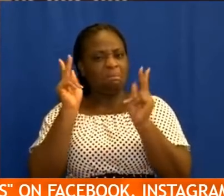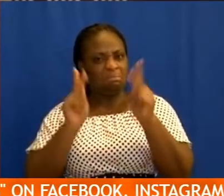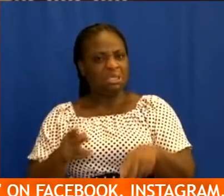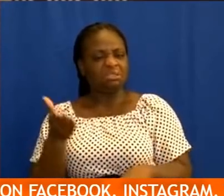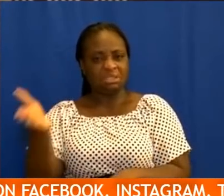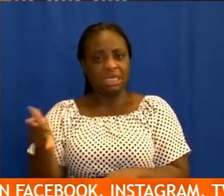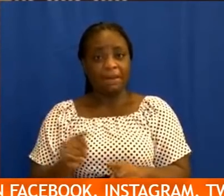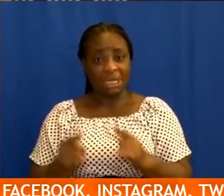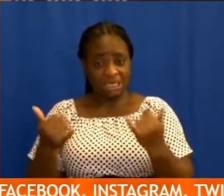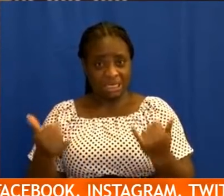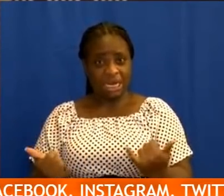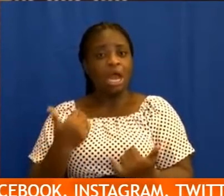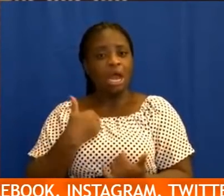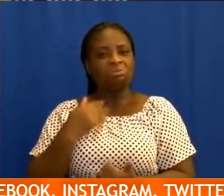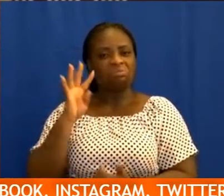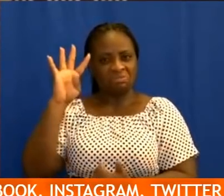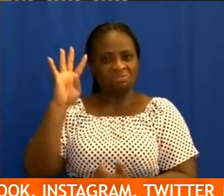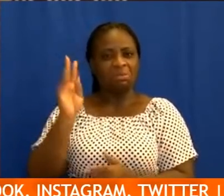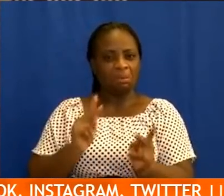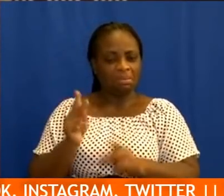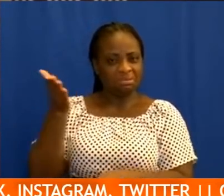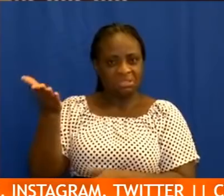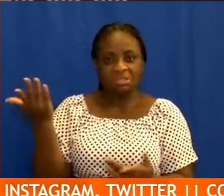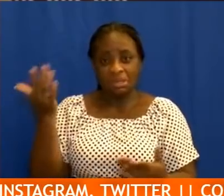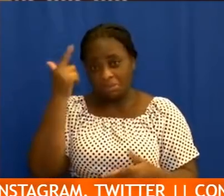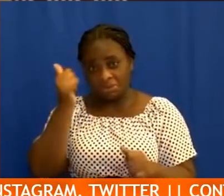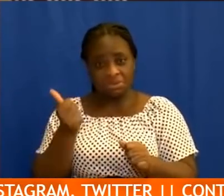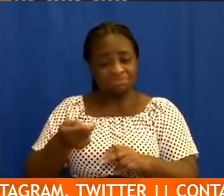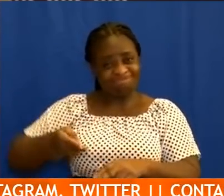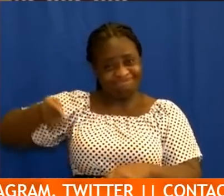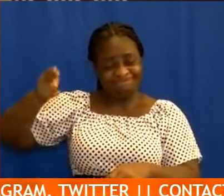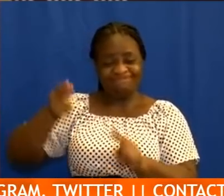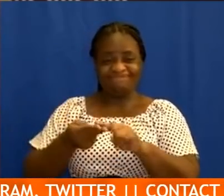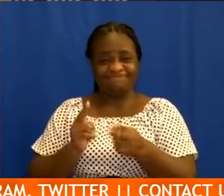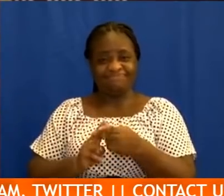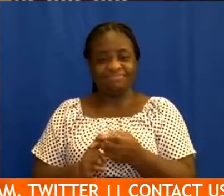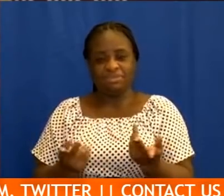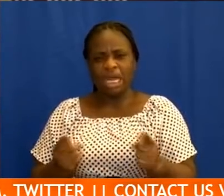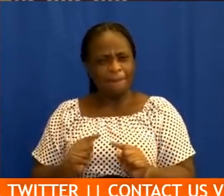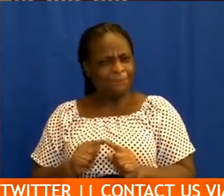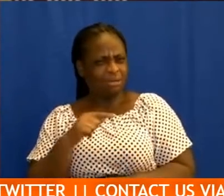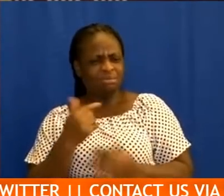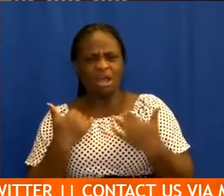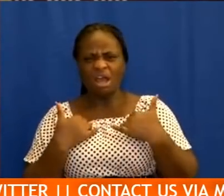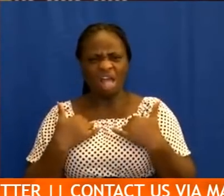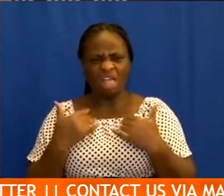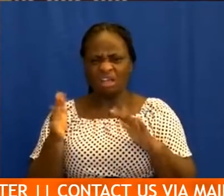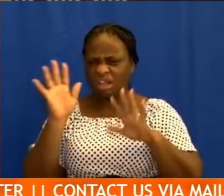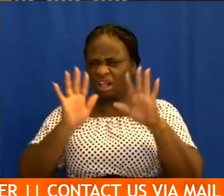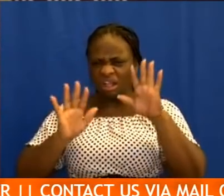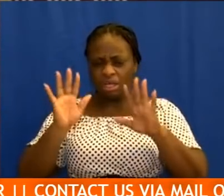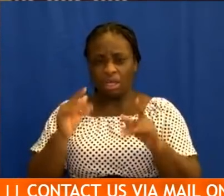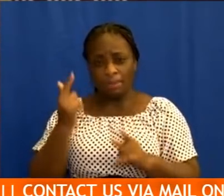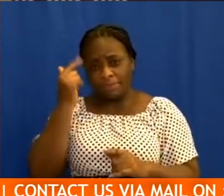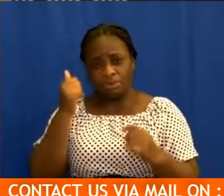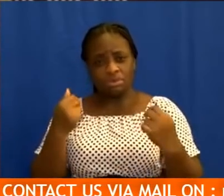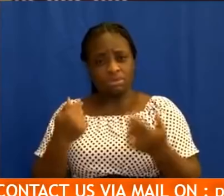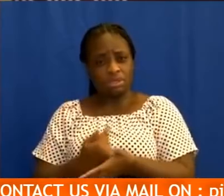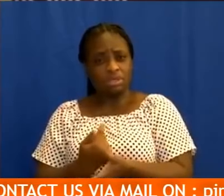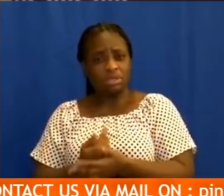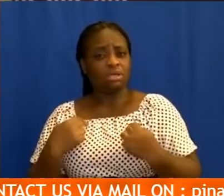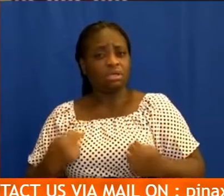being full because of the upsurge in infections. Particularly worrying is the fact that the Ghana Health